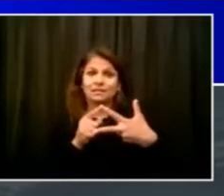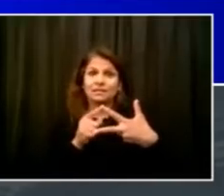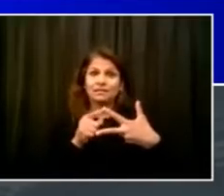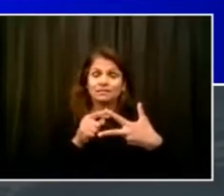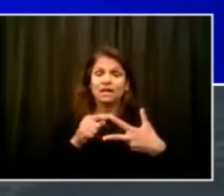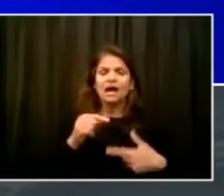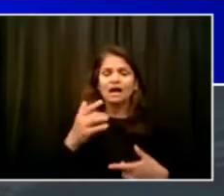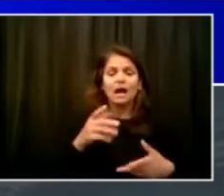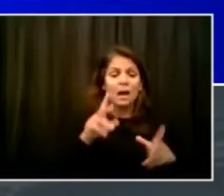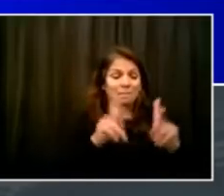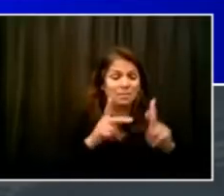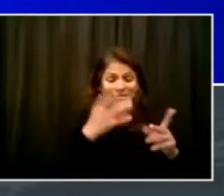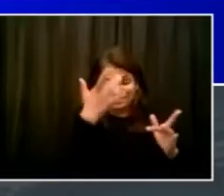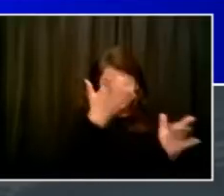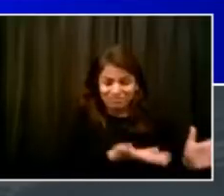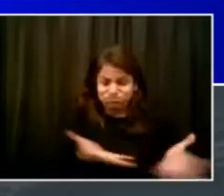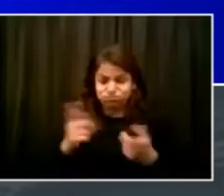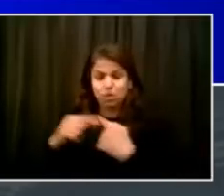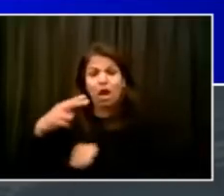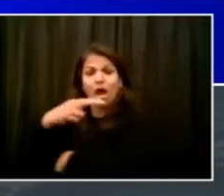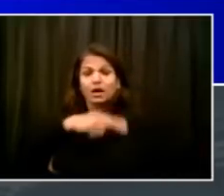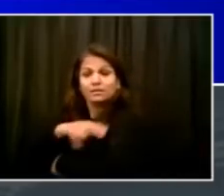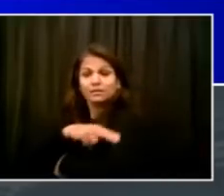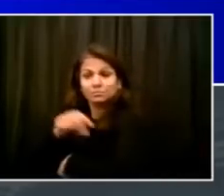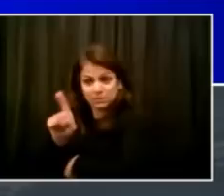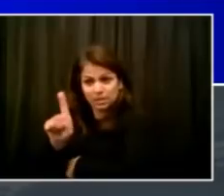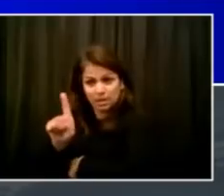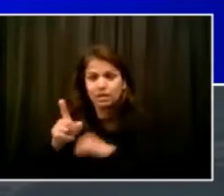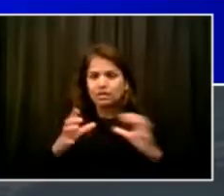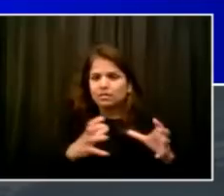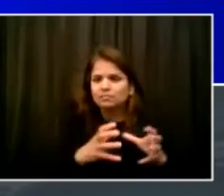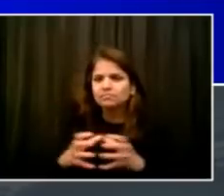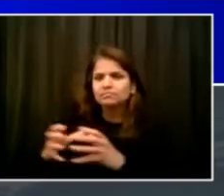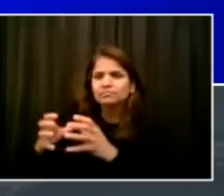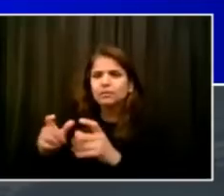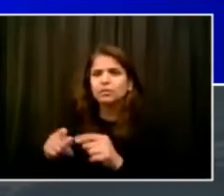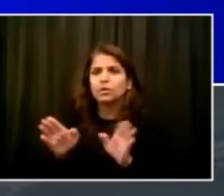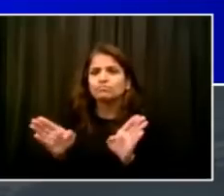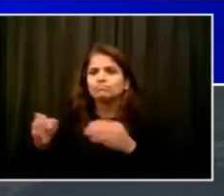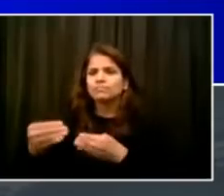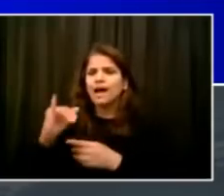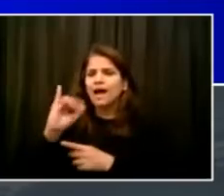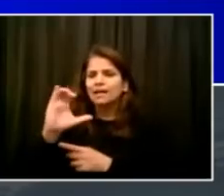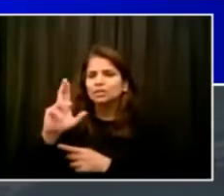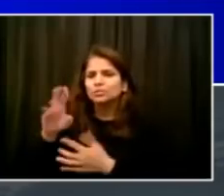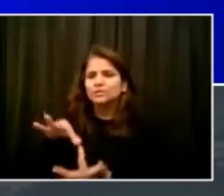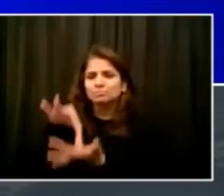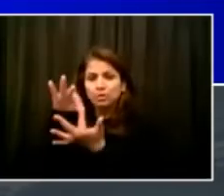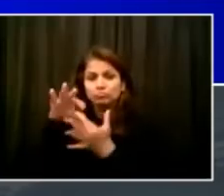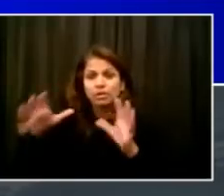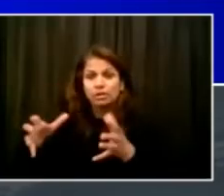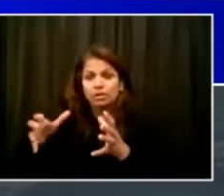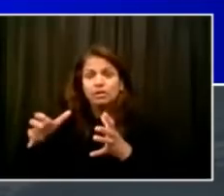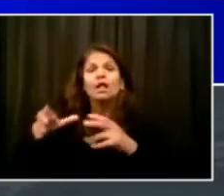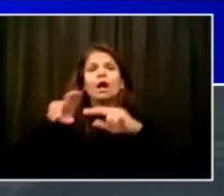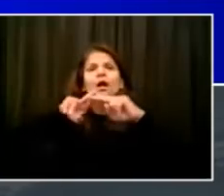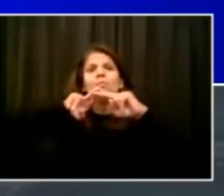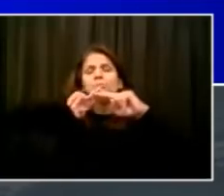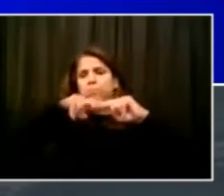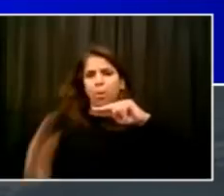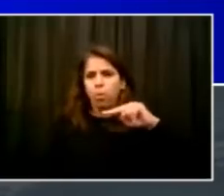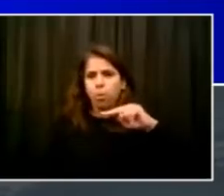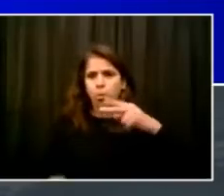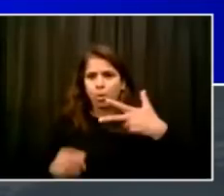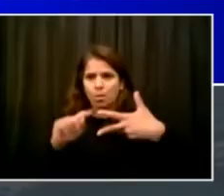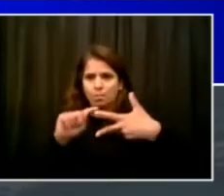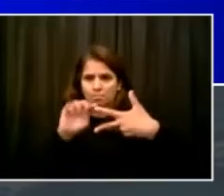public hospitals for suspected COVID-19 is down, 492 to 483. That is wonderful. And